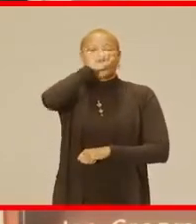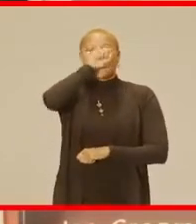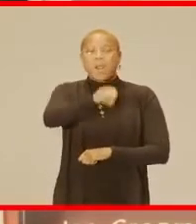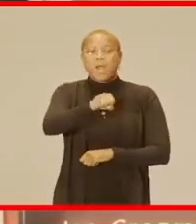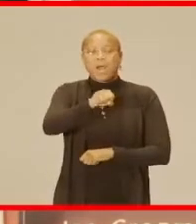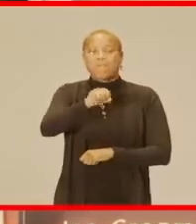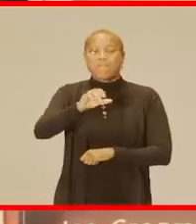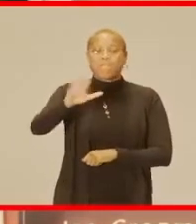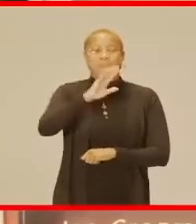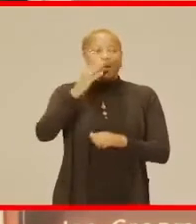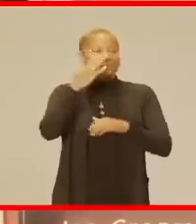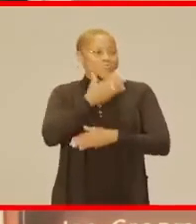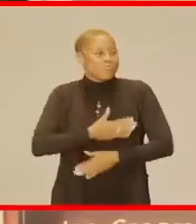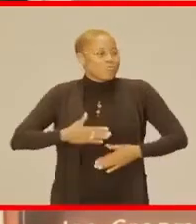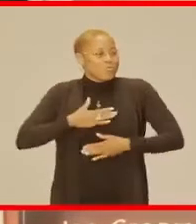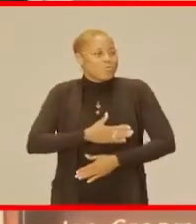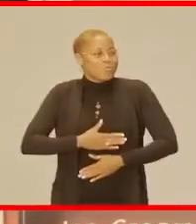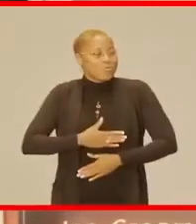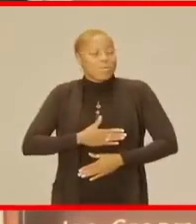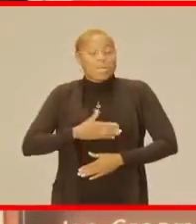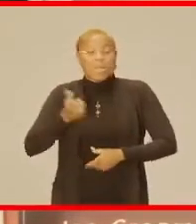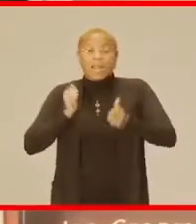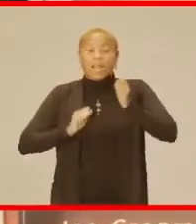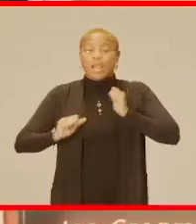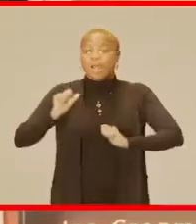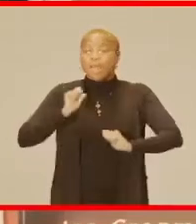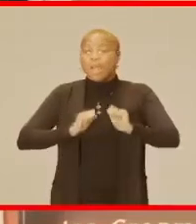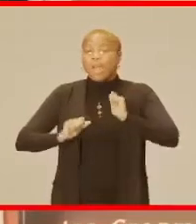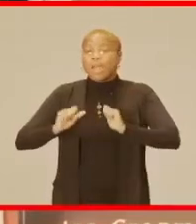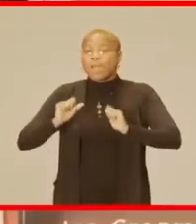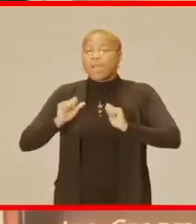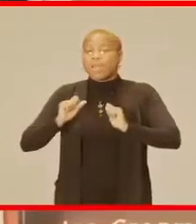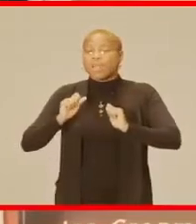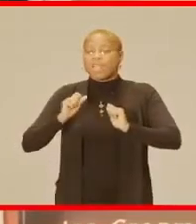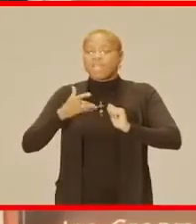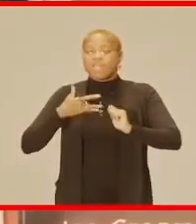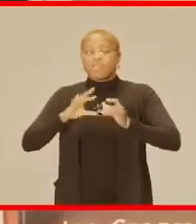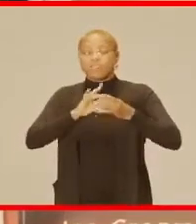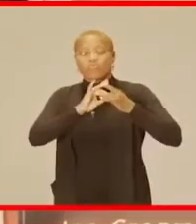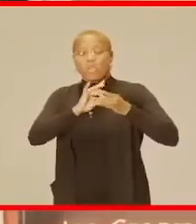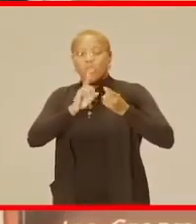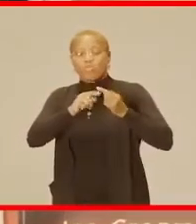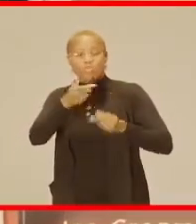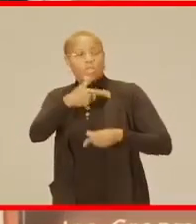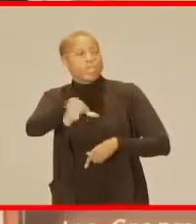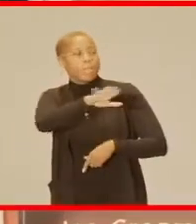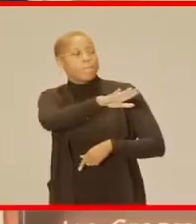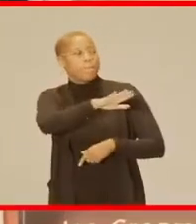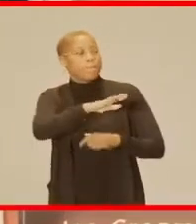enjoy. Anime series they might feel relate to them.